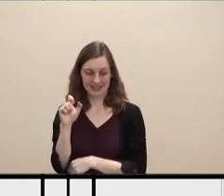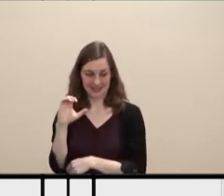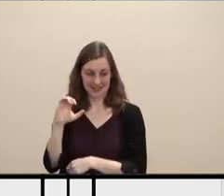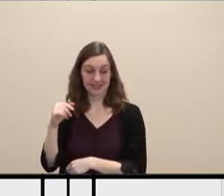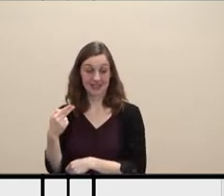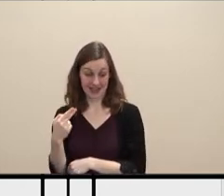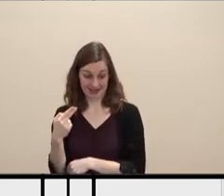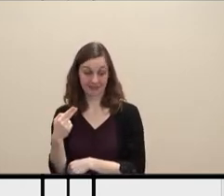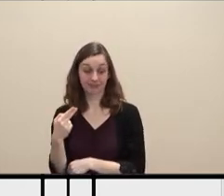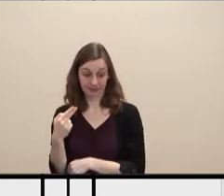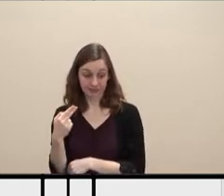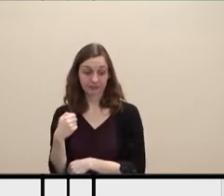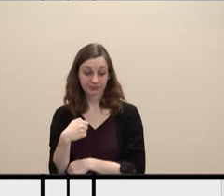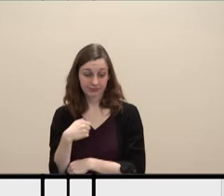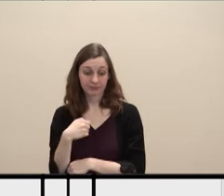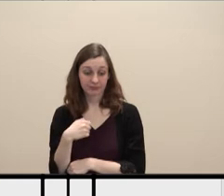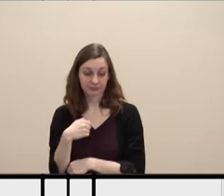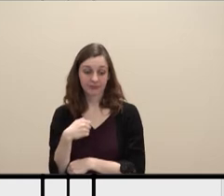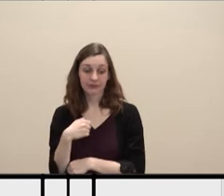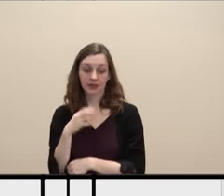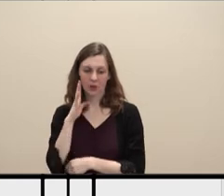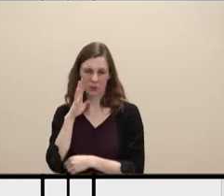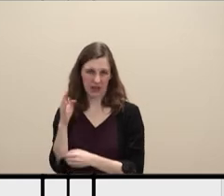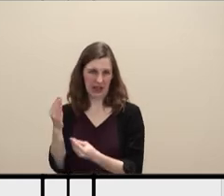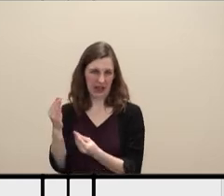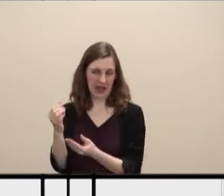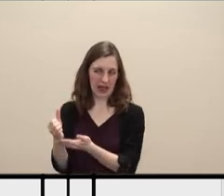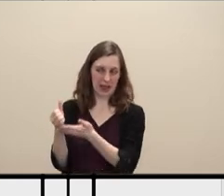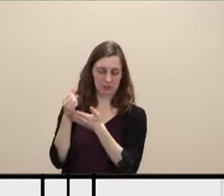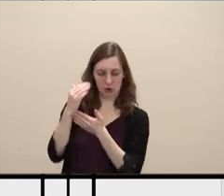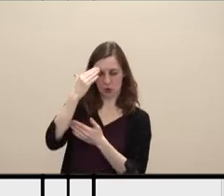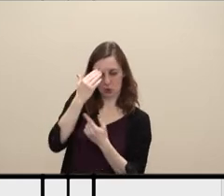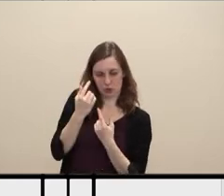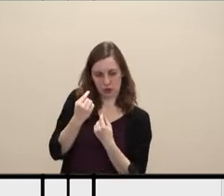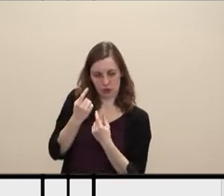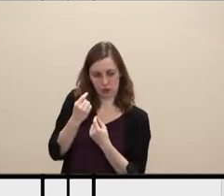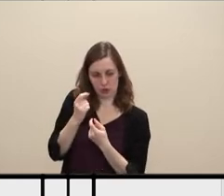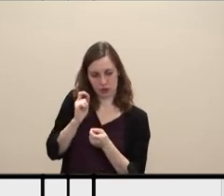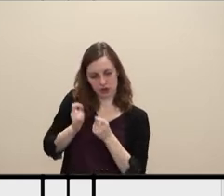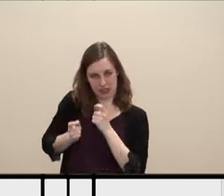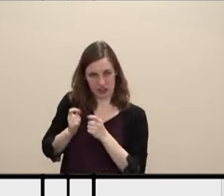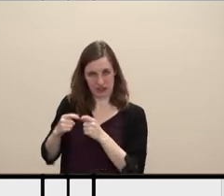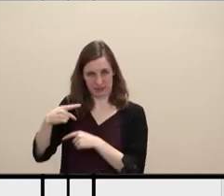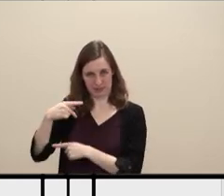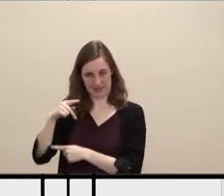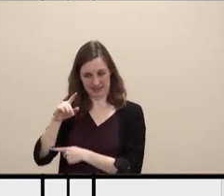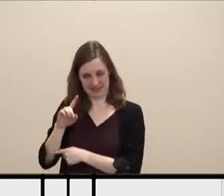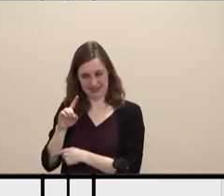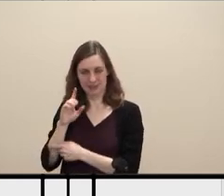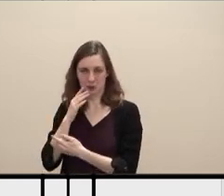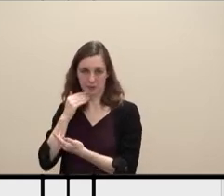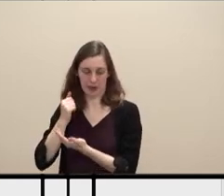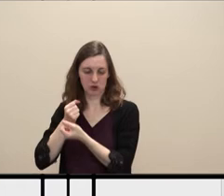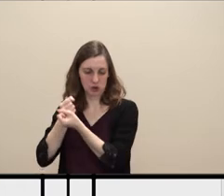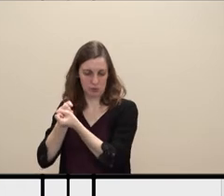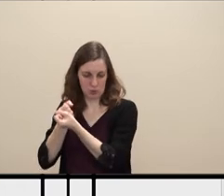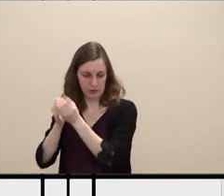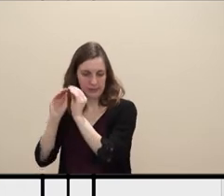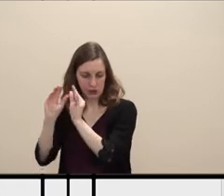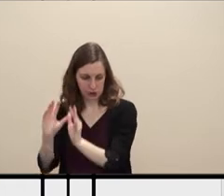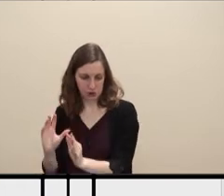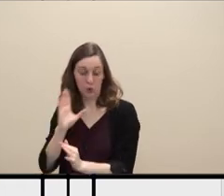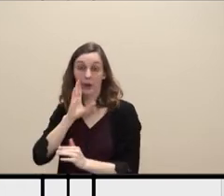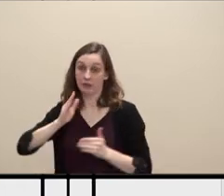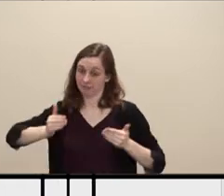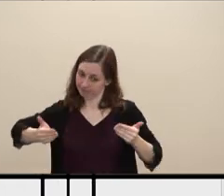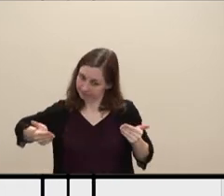us information about how to differentiate our PD to better support our teachers. And we'll be in the implementation phase of phase